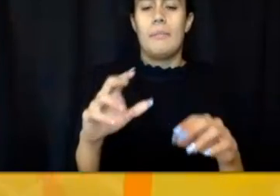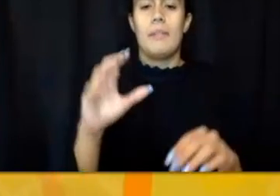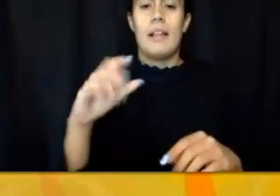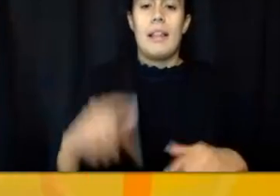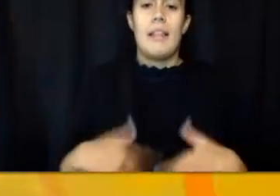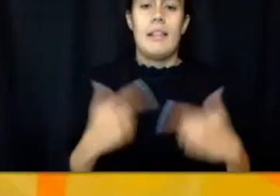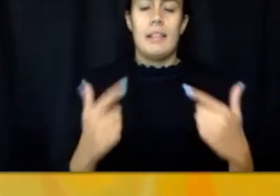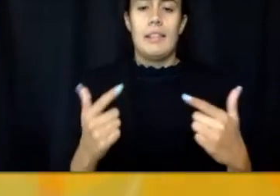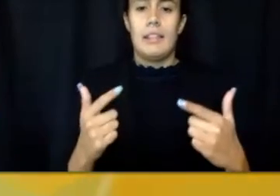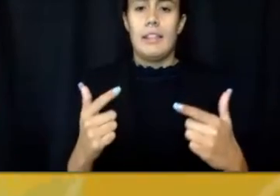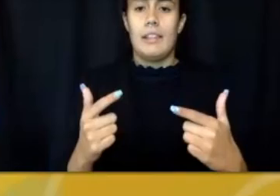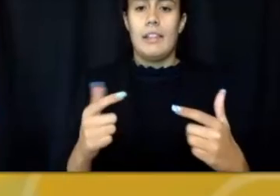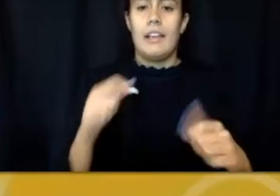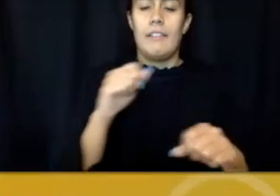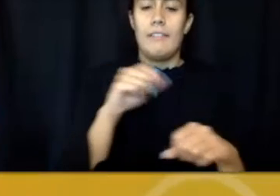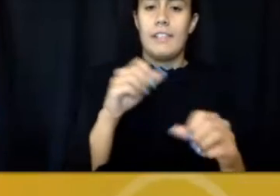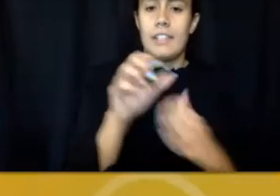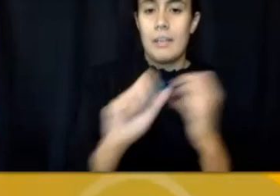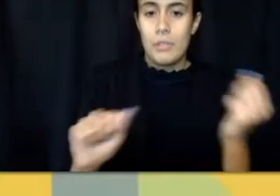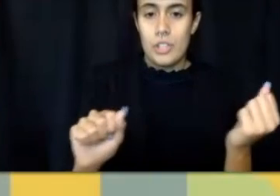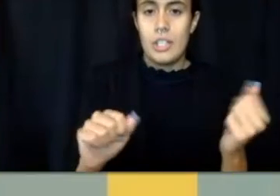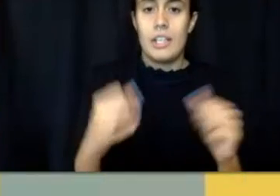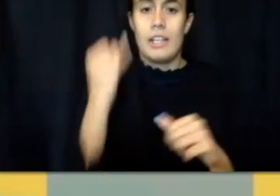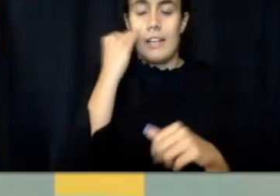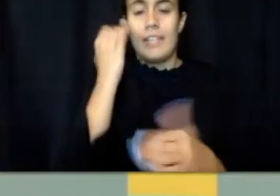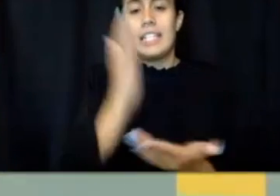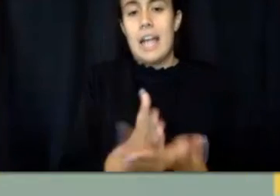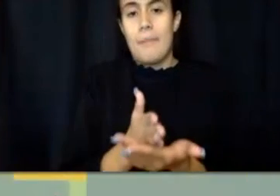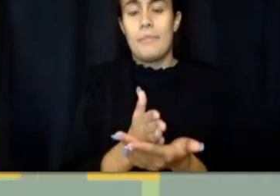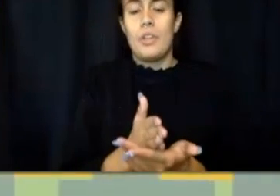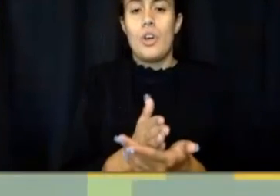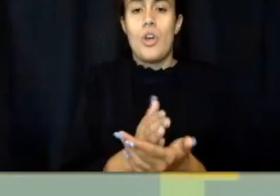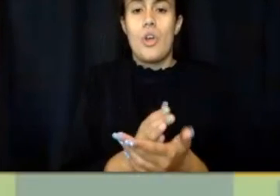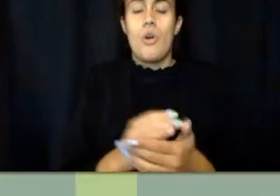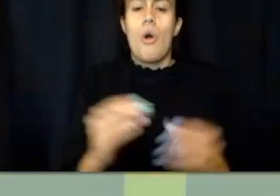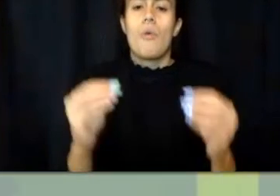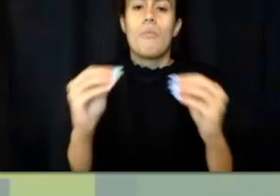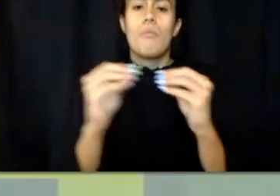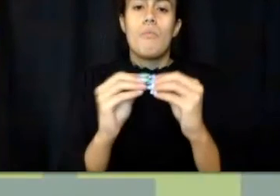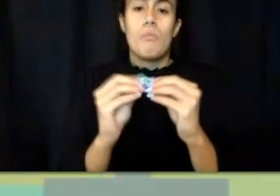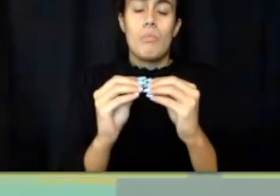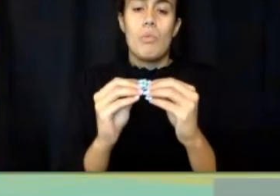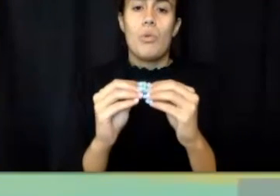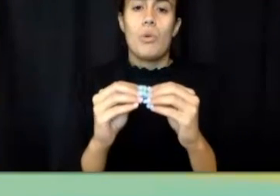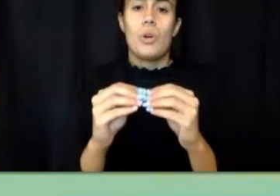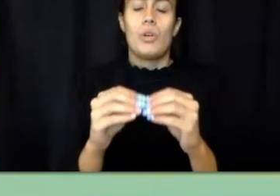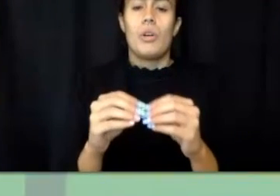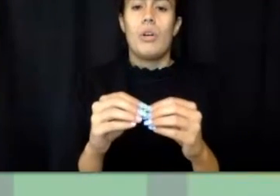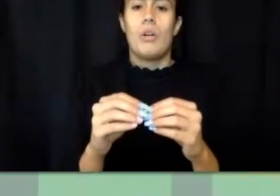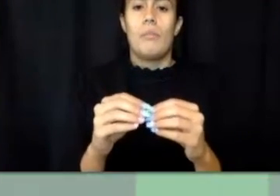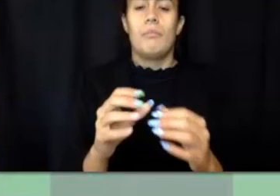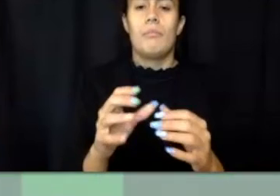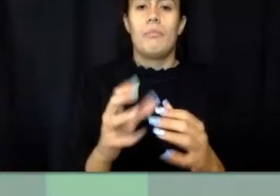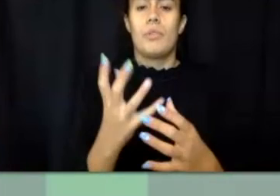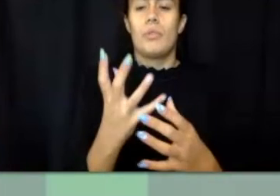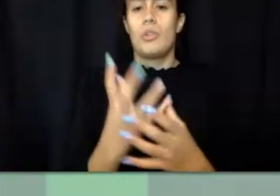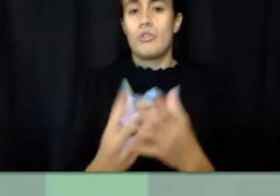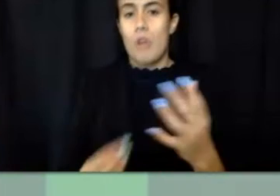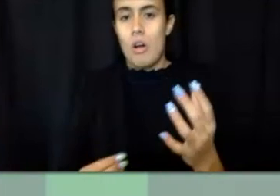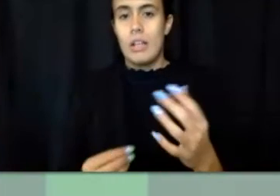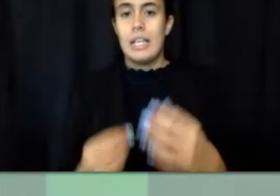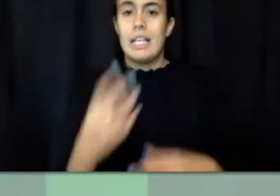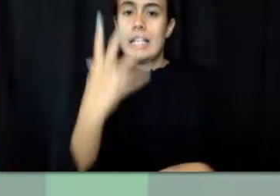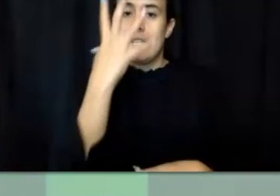life-threatening withdrawal symptoms if use stops. There are more subtle forms of marijuana withdrawal, though, including